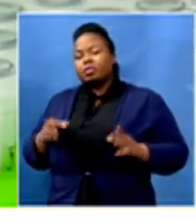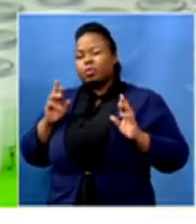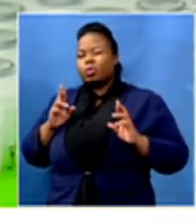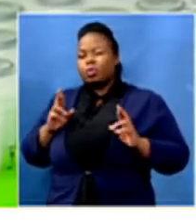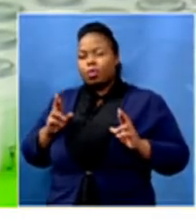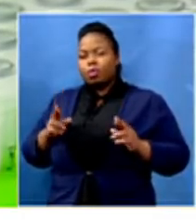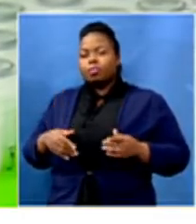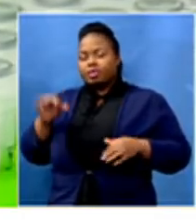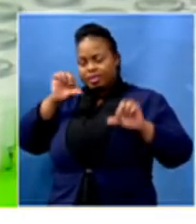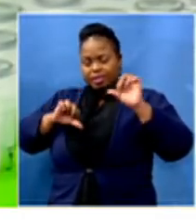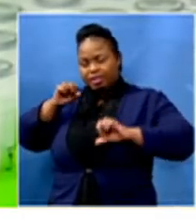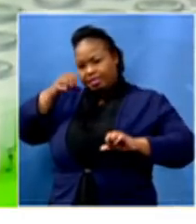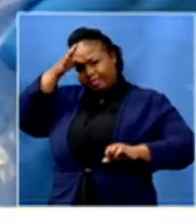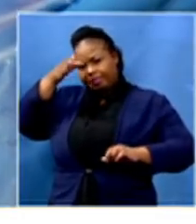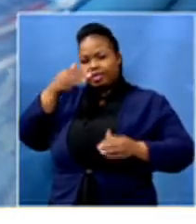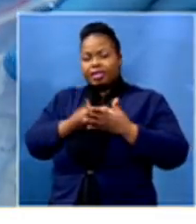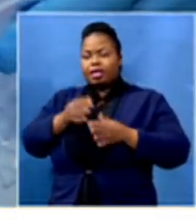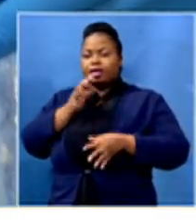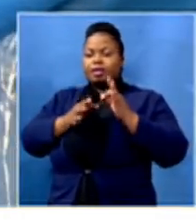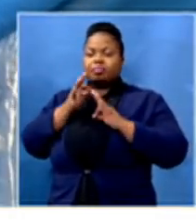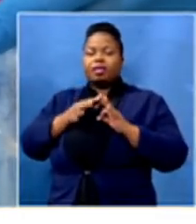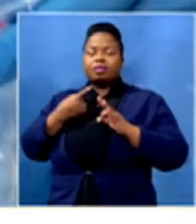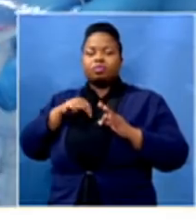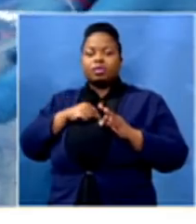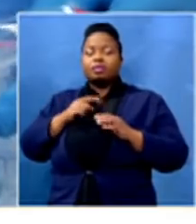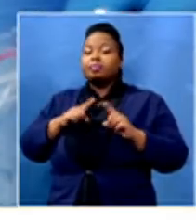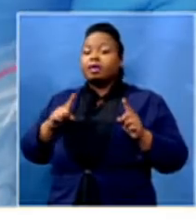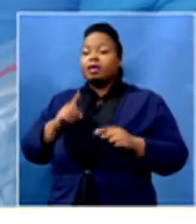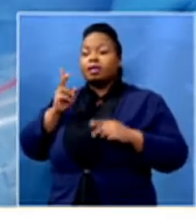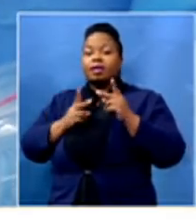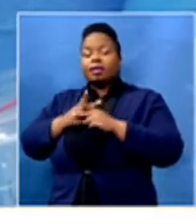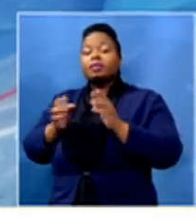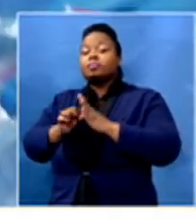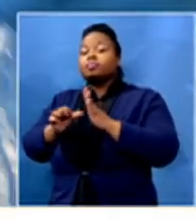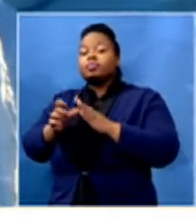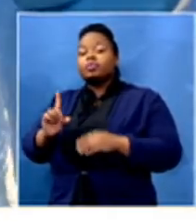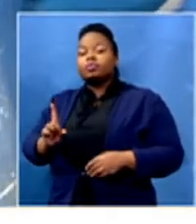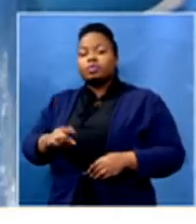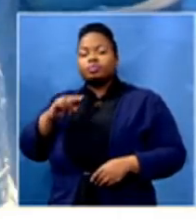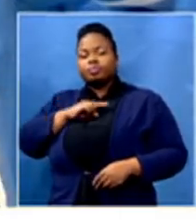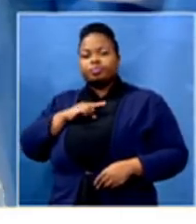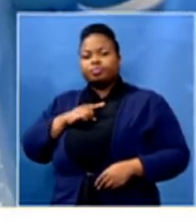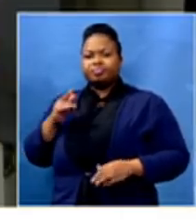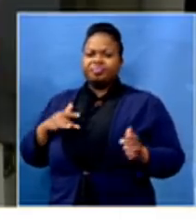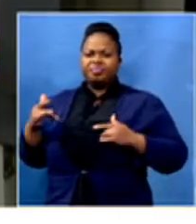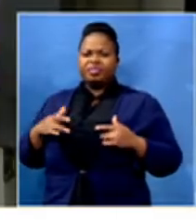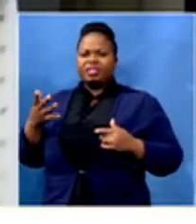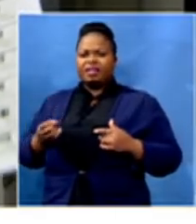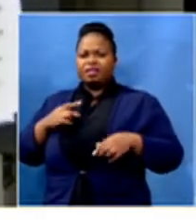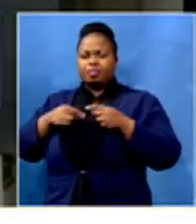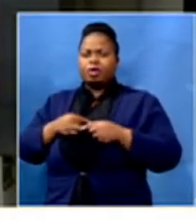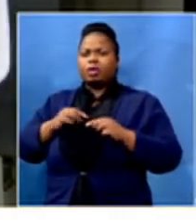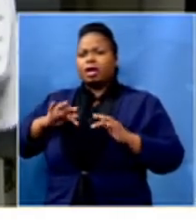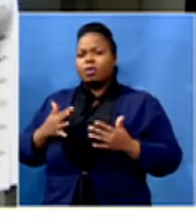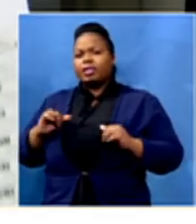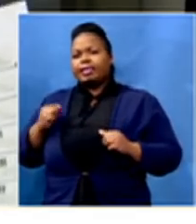you know, scientists will be able to tell us that. But in the meantime, what is important is the fact that they have been concerned about how the specimens are stored